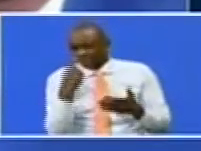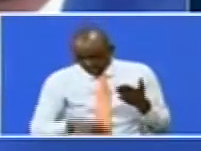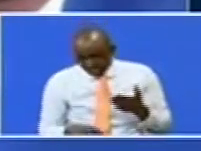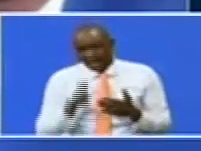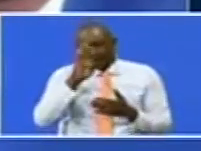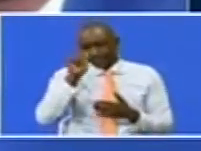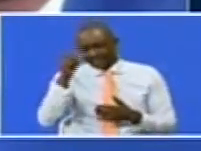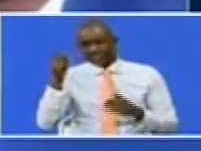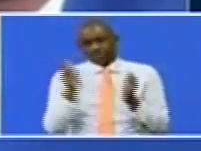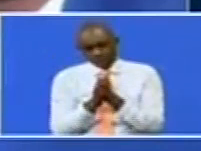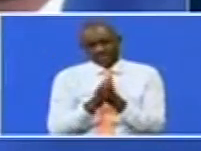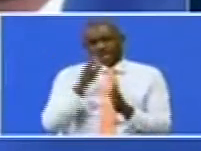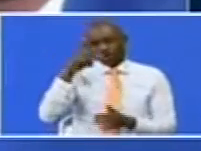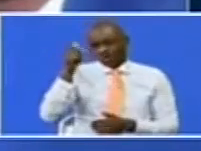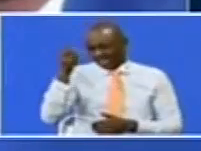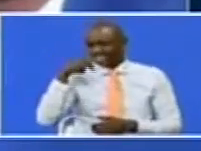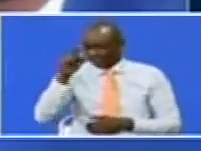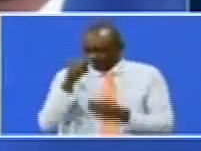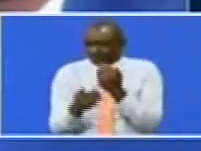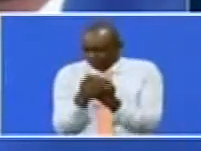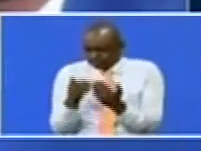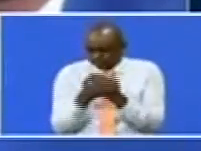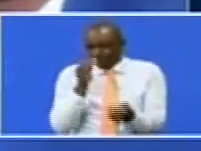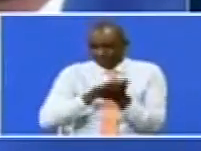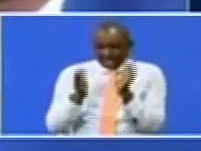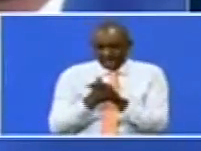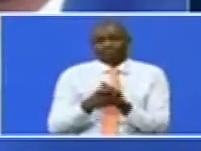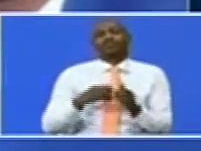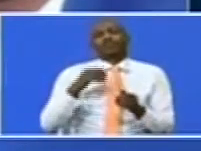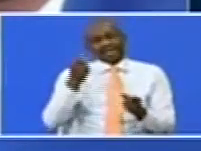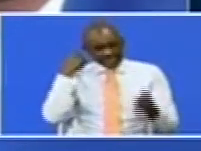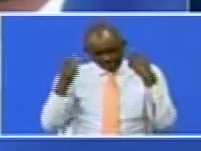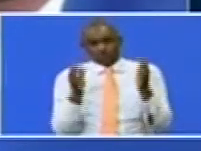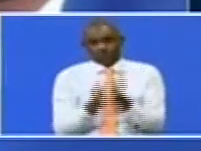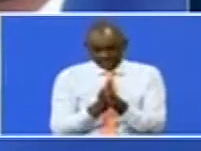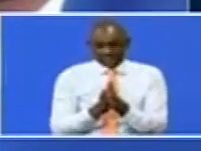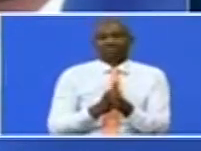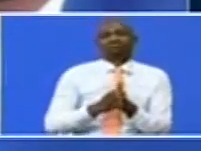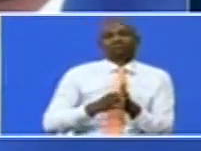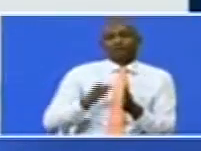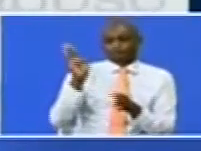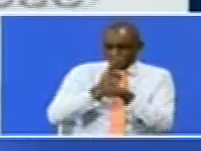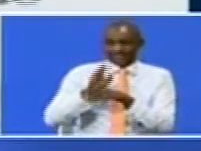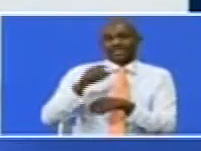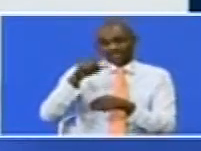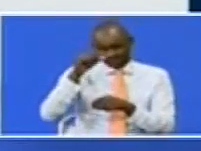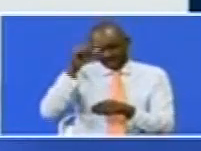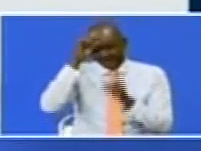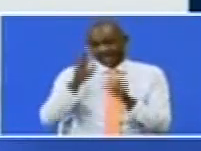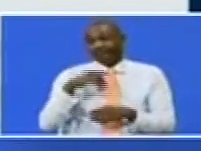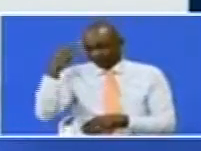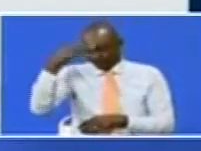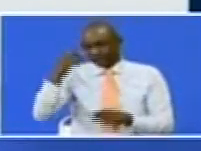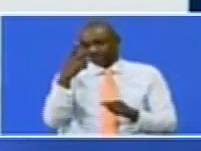and Kones are being groomed as next governors for Kericho and Bomet counties, respectively. National